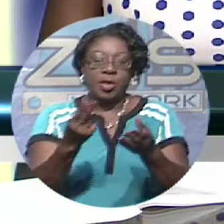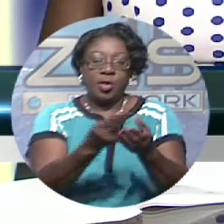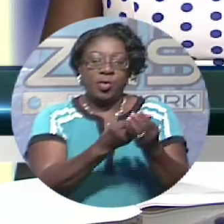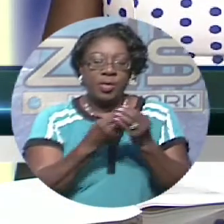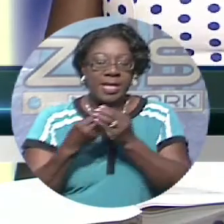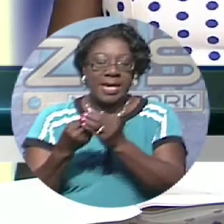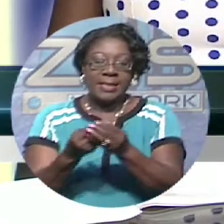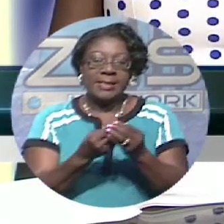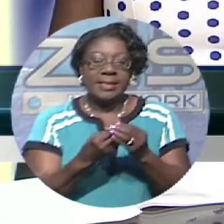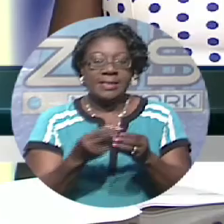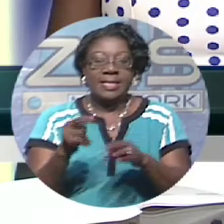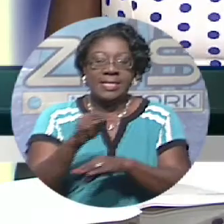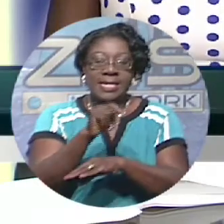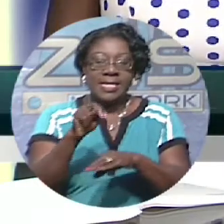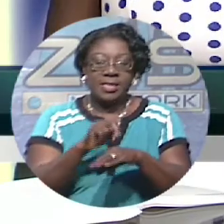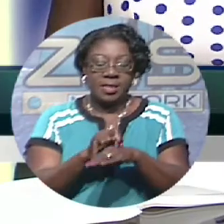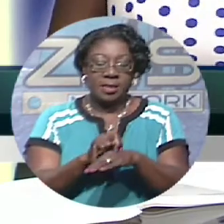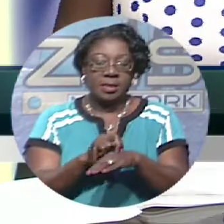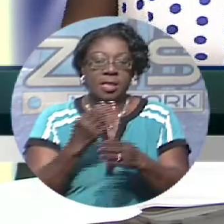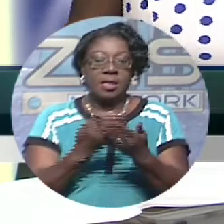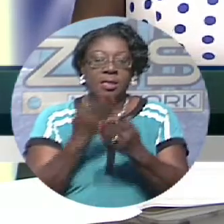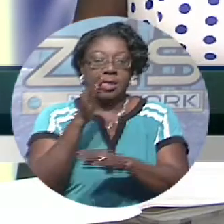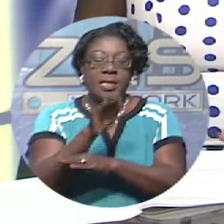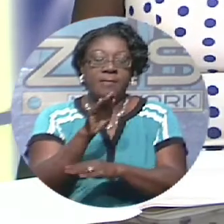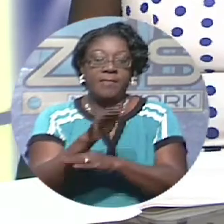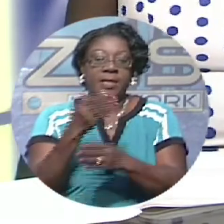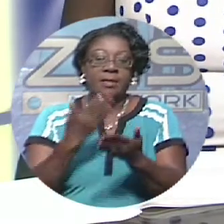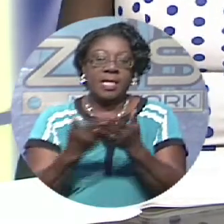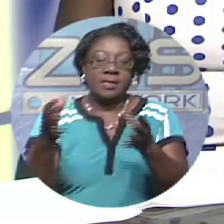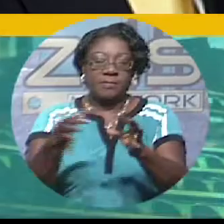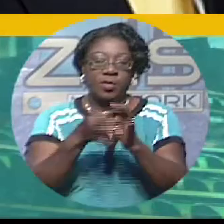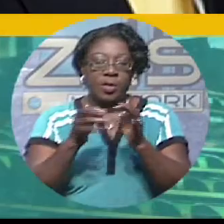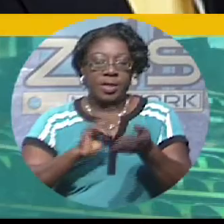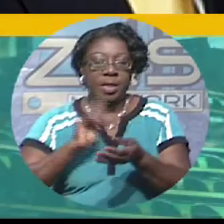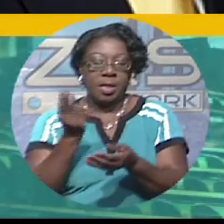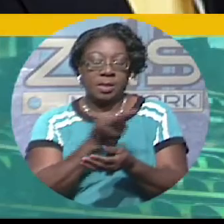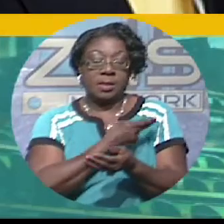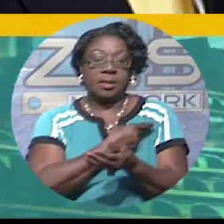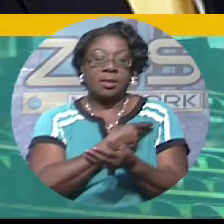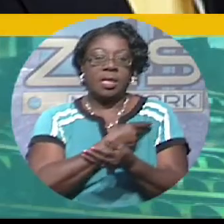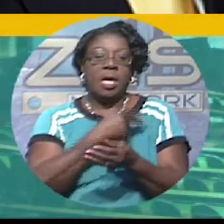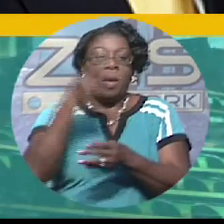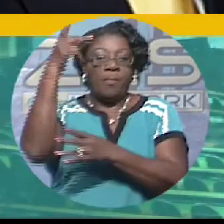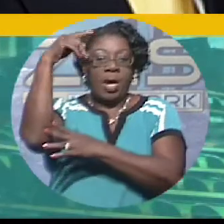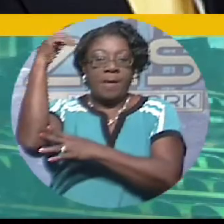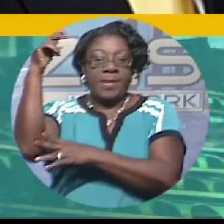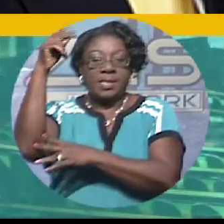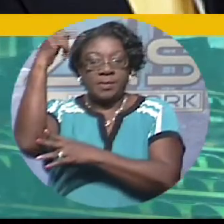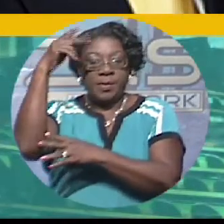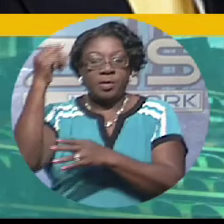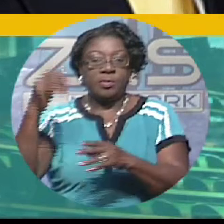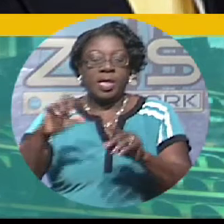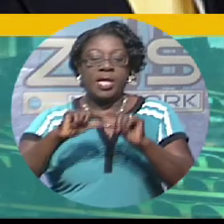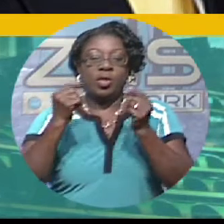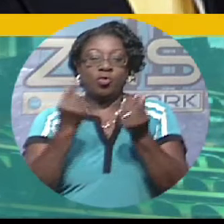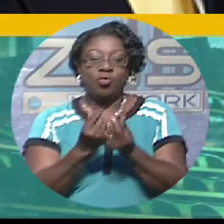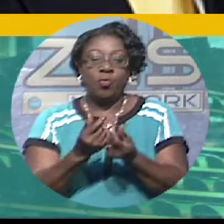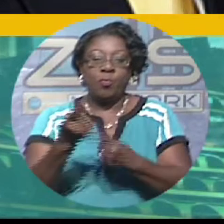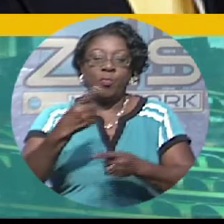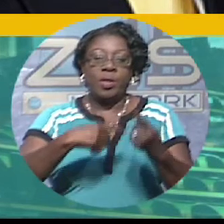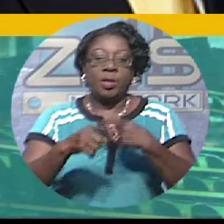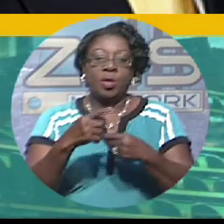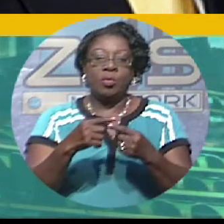Charisma Robinson. Good evening. I'm Keisha Latterly. Thanks for joining us. Topping the news tonight, Prime Minister Perry Christie and his delegation will attend